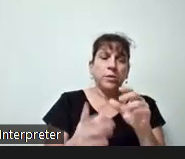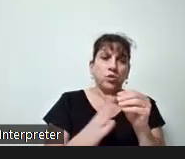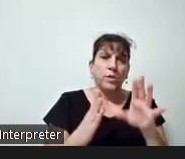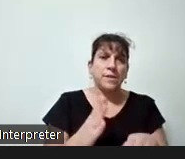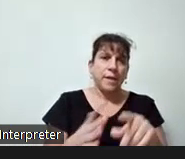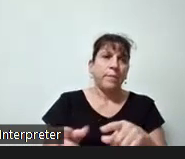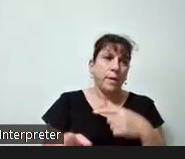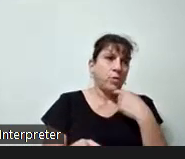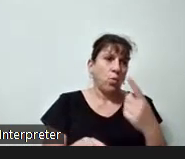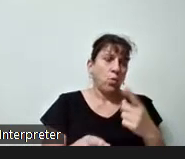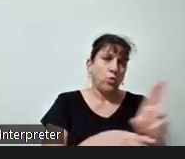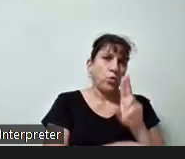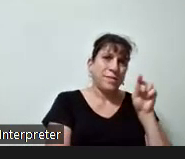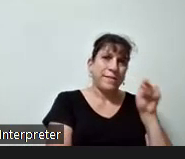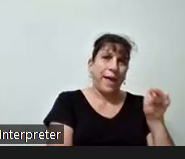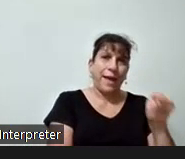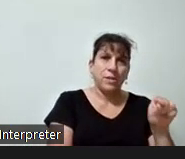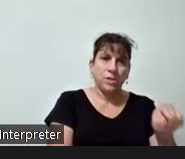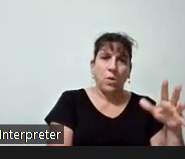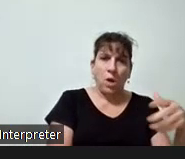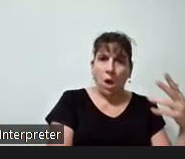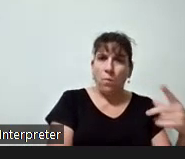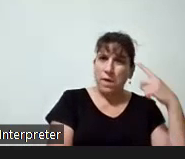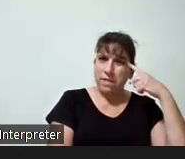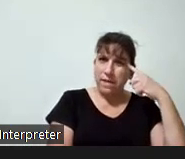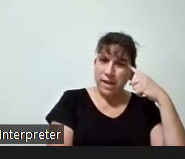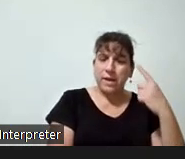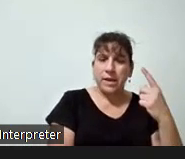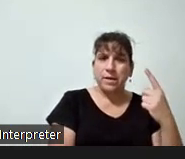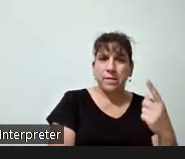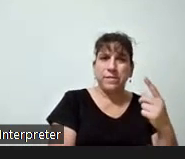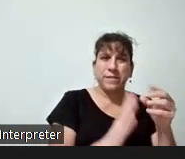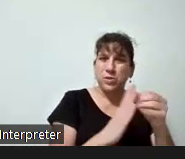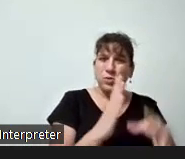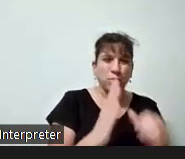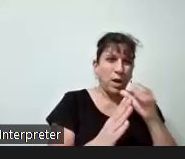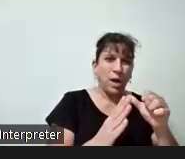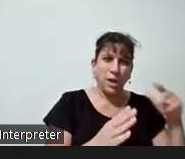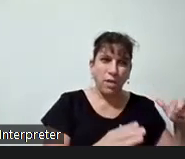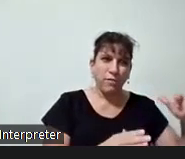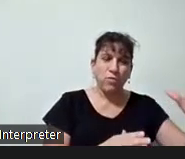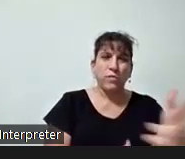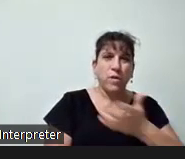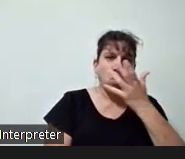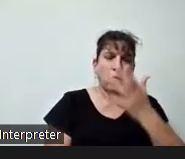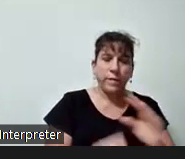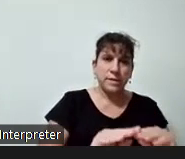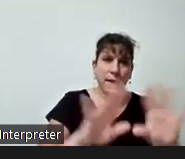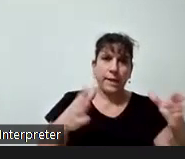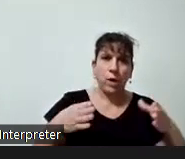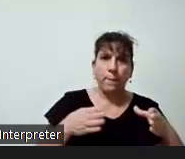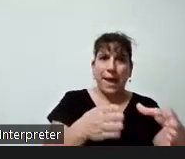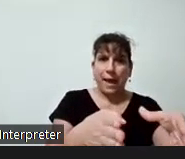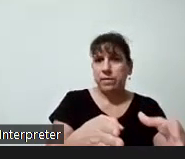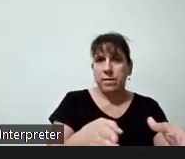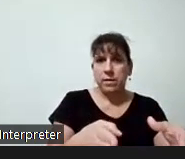to. So we think that it's unlikely that students would cut through the lawn when there's a clear path that will be